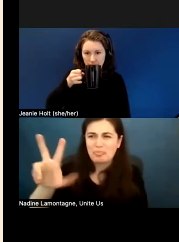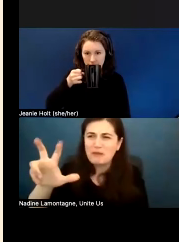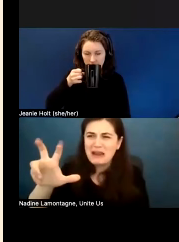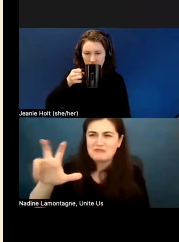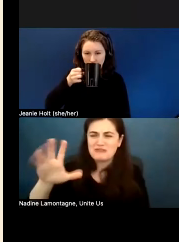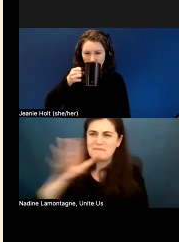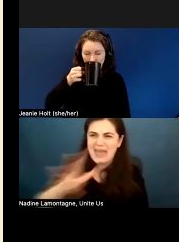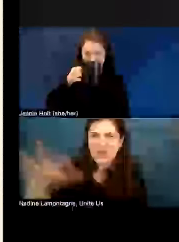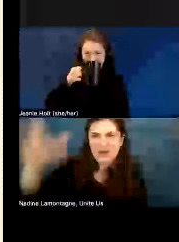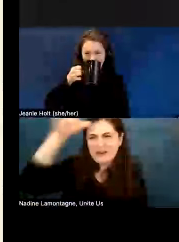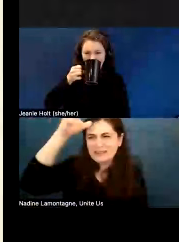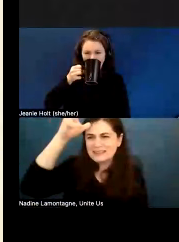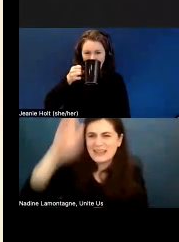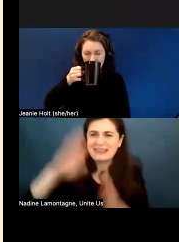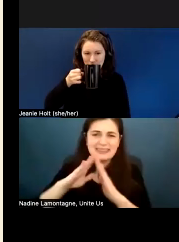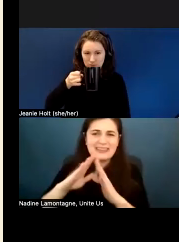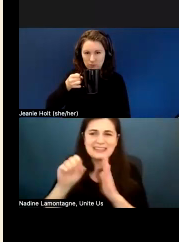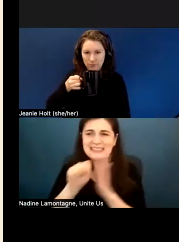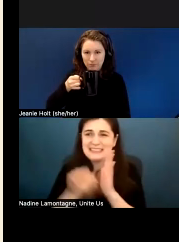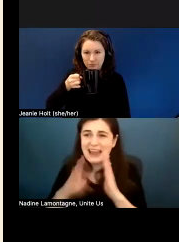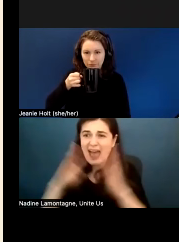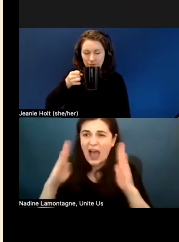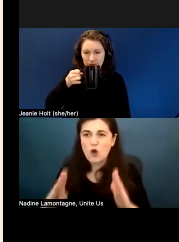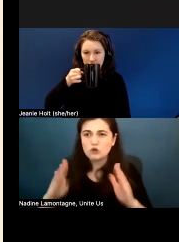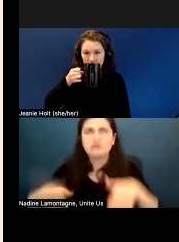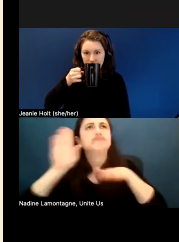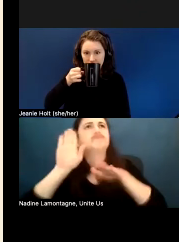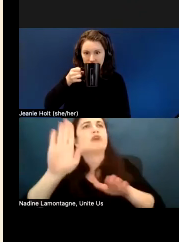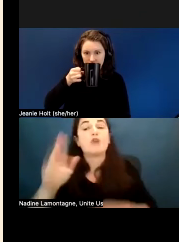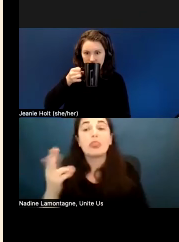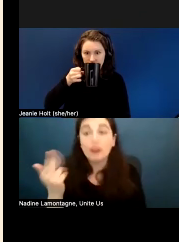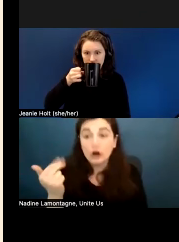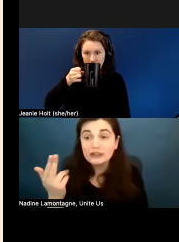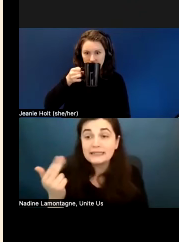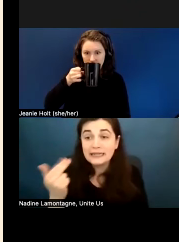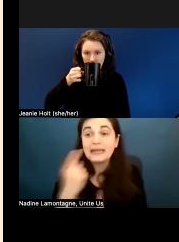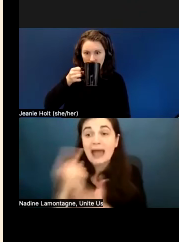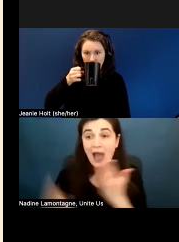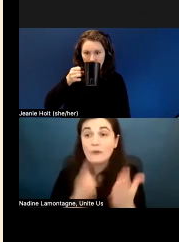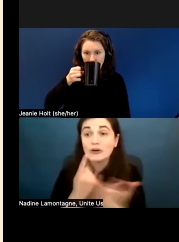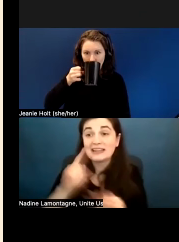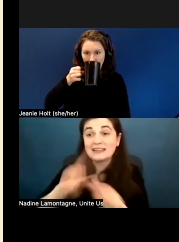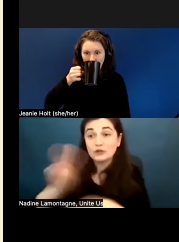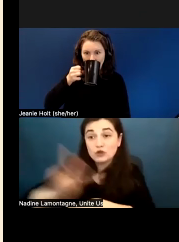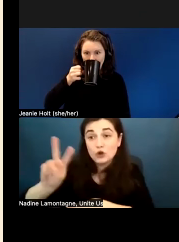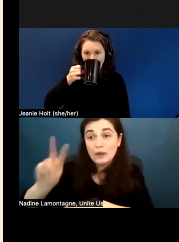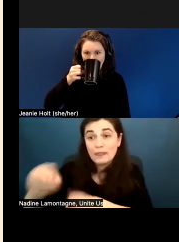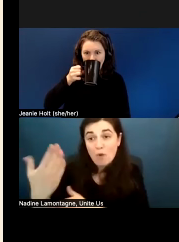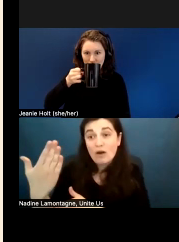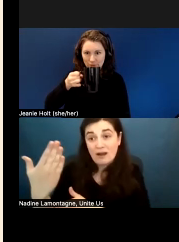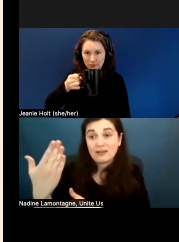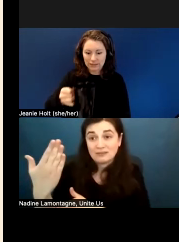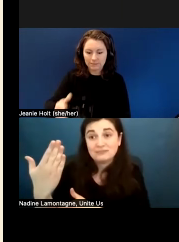they testified 3 minutes at a time for 13 hours until 2 in the morning. And, we did our best. We brought a